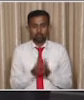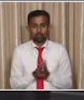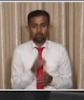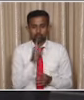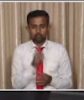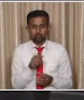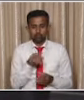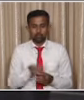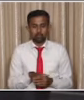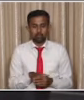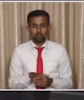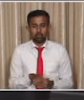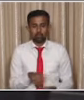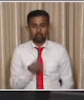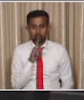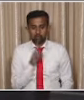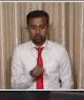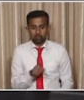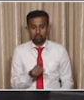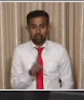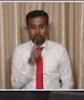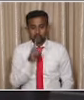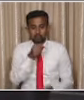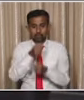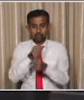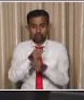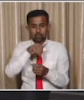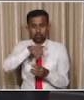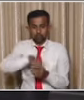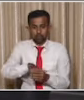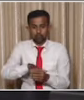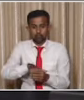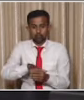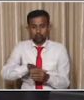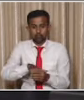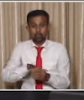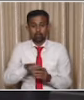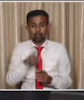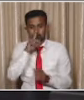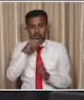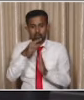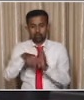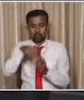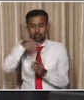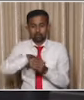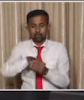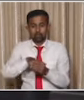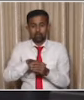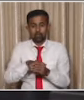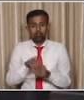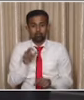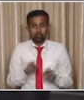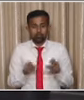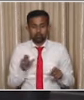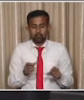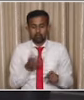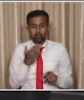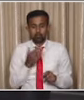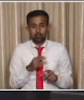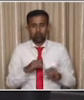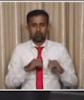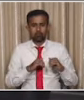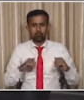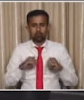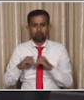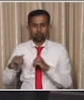within a unitary state or within a united Sri Lanka, people can advocate for federalism. That's not amounts